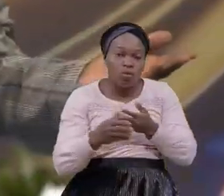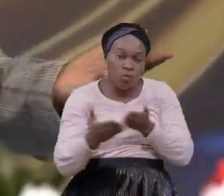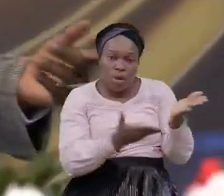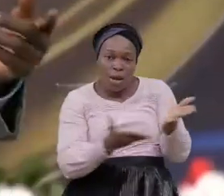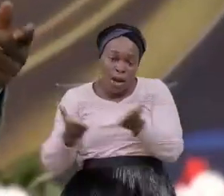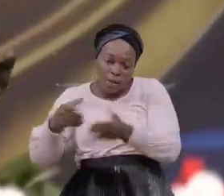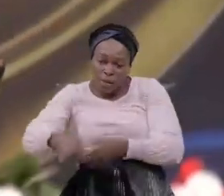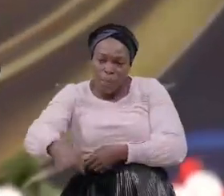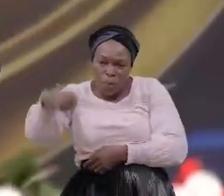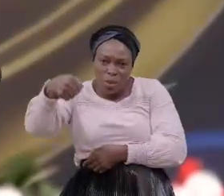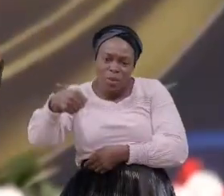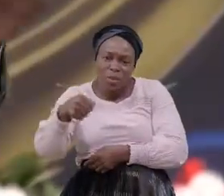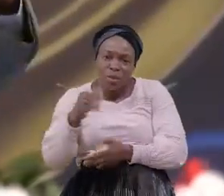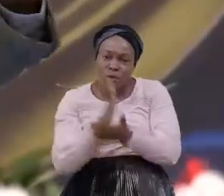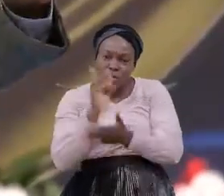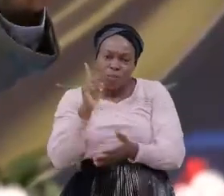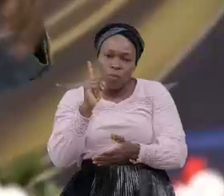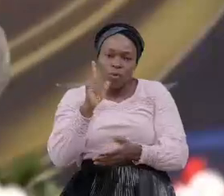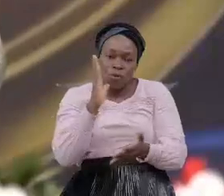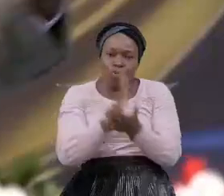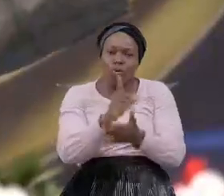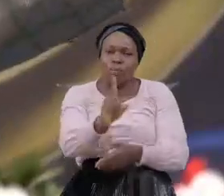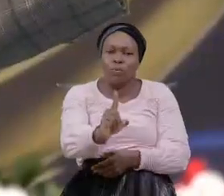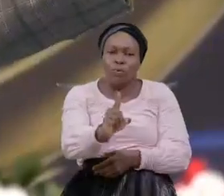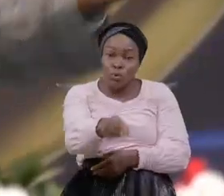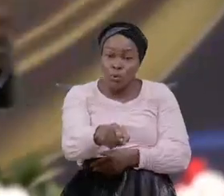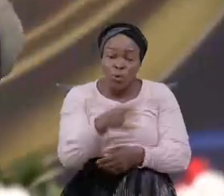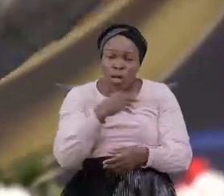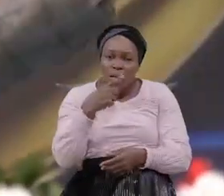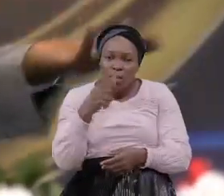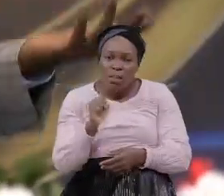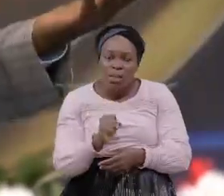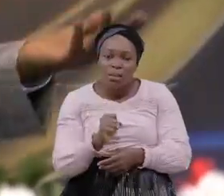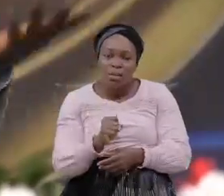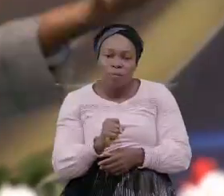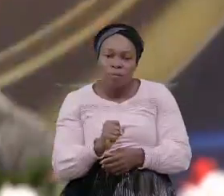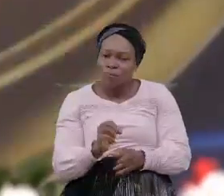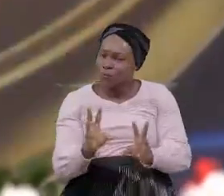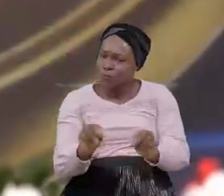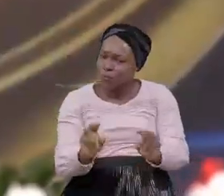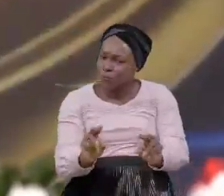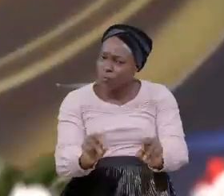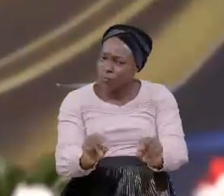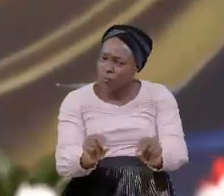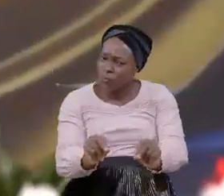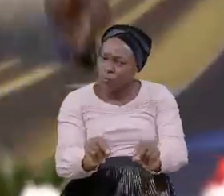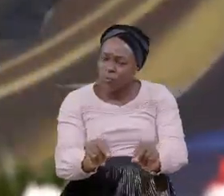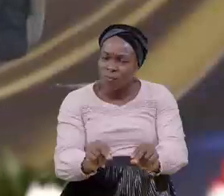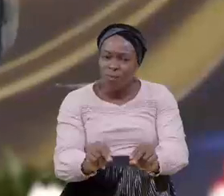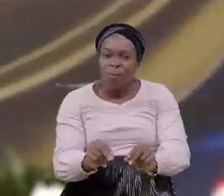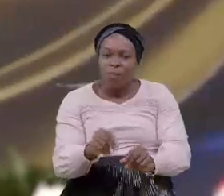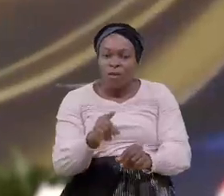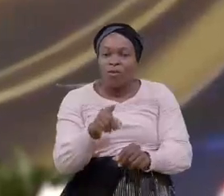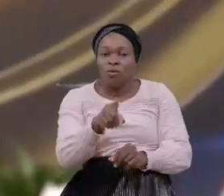now? And so, if he said an accident just happened, many died, no problem, you carry your bucket of